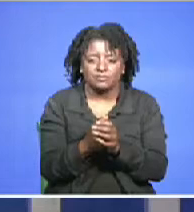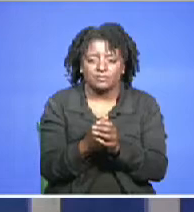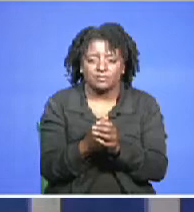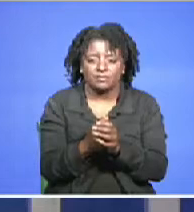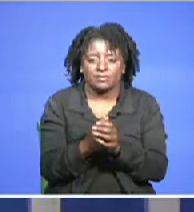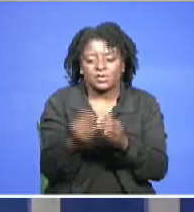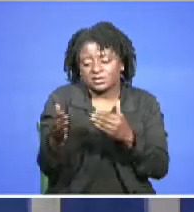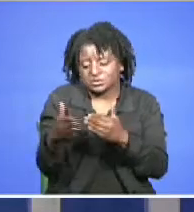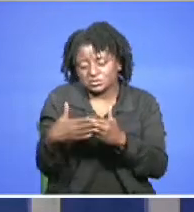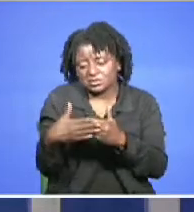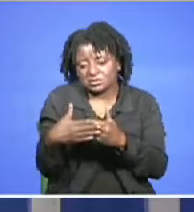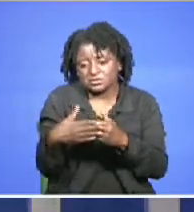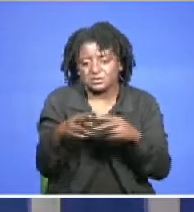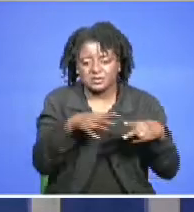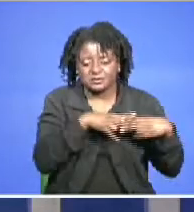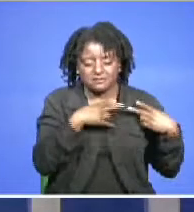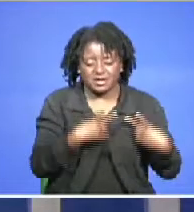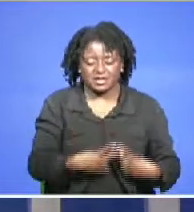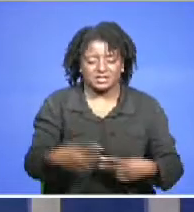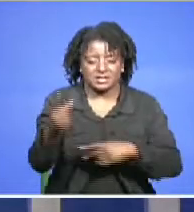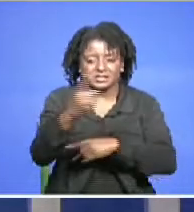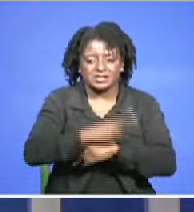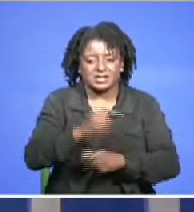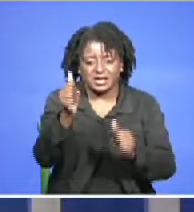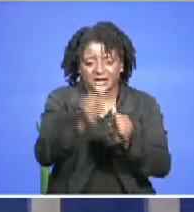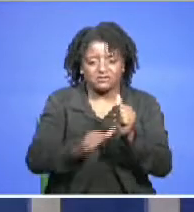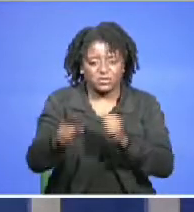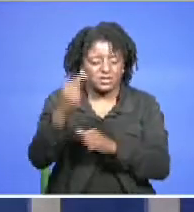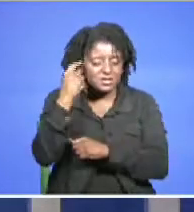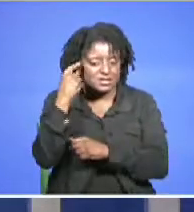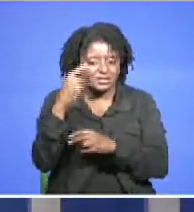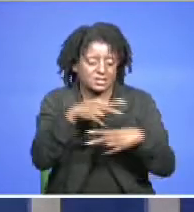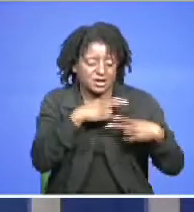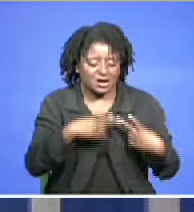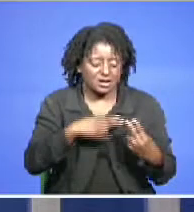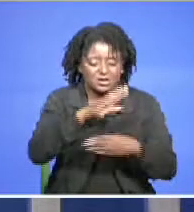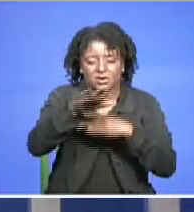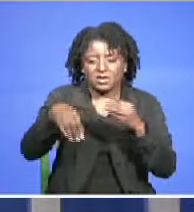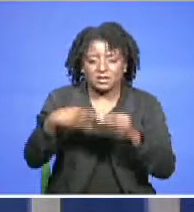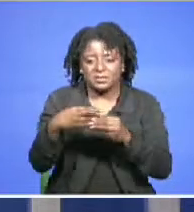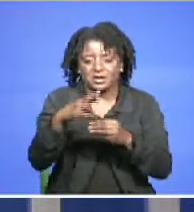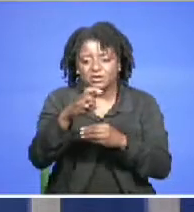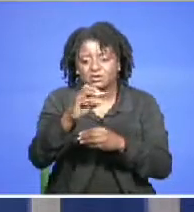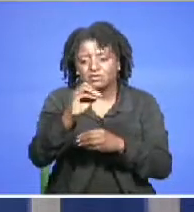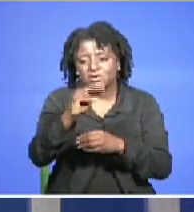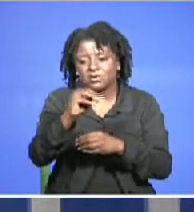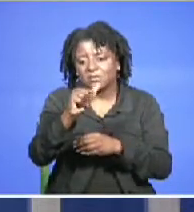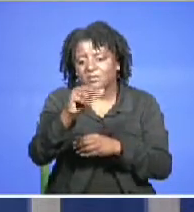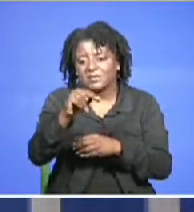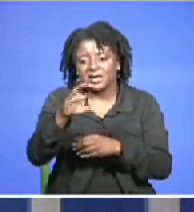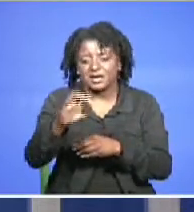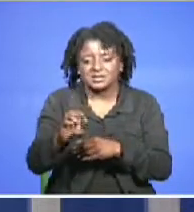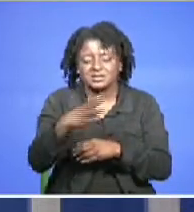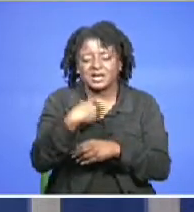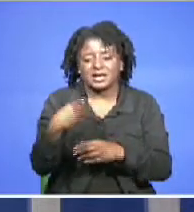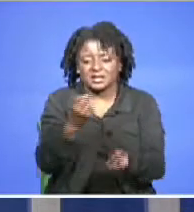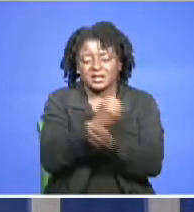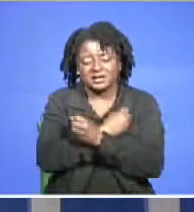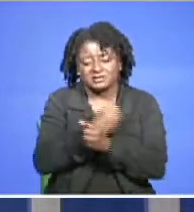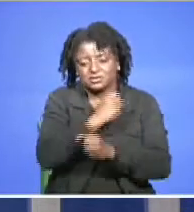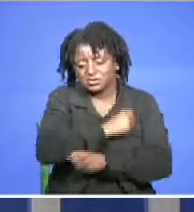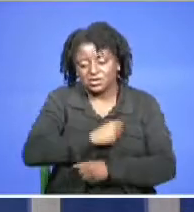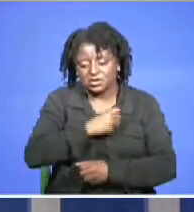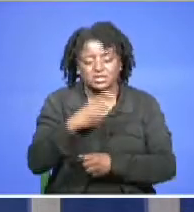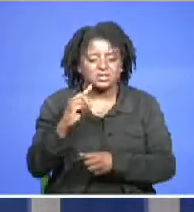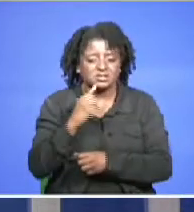It's almost Valentine's Day and everyone thinks the heart is all about romance and love, but sorry to disappoint you, the heart doesn't do any of